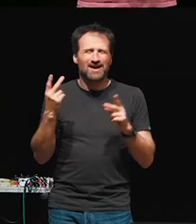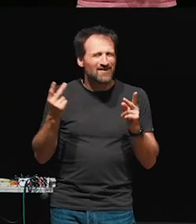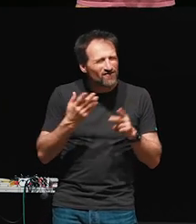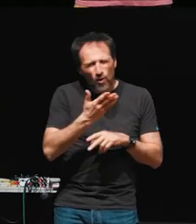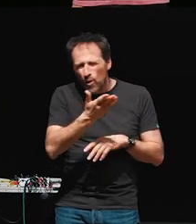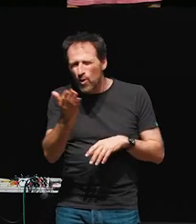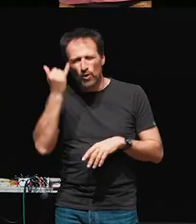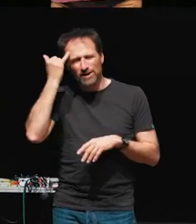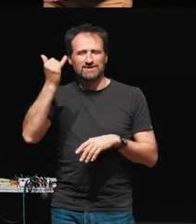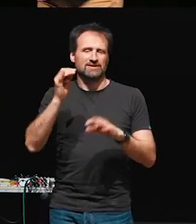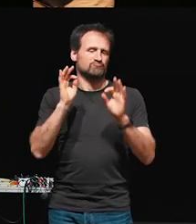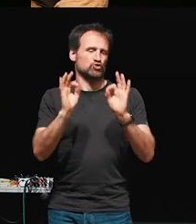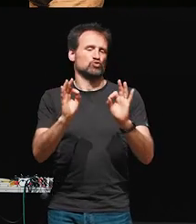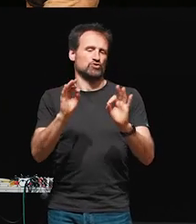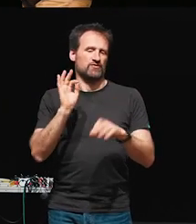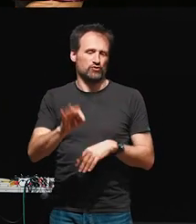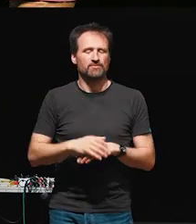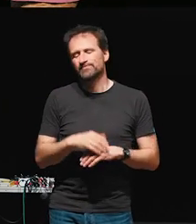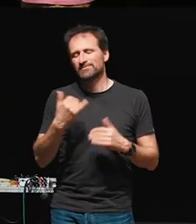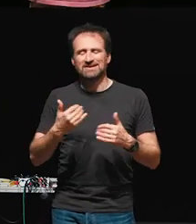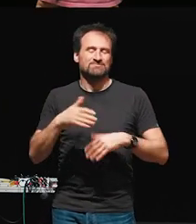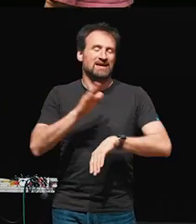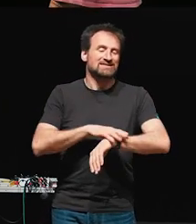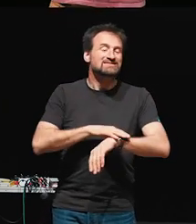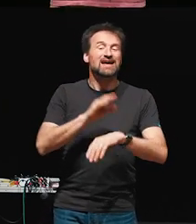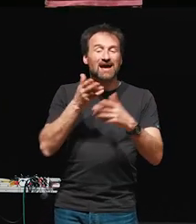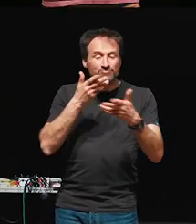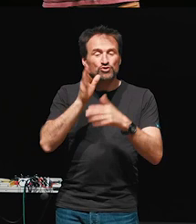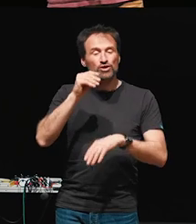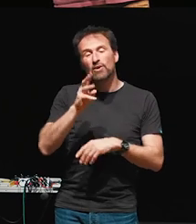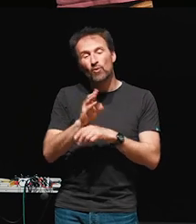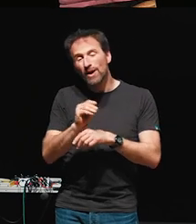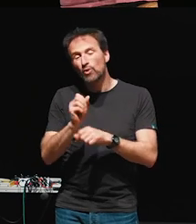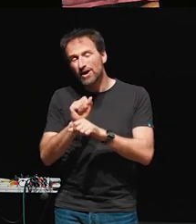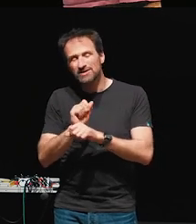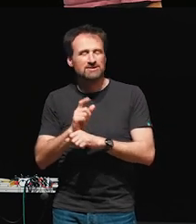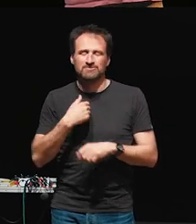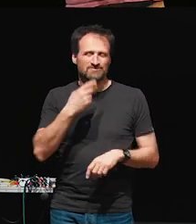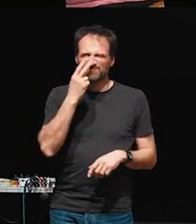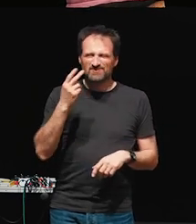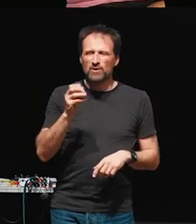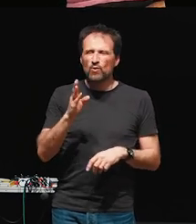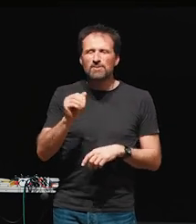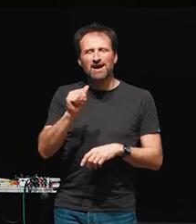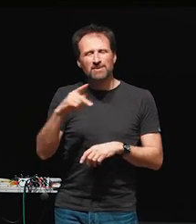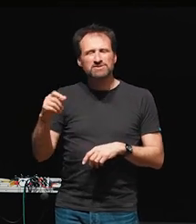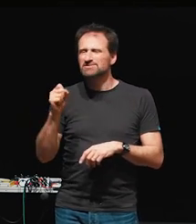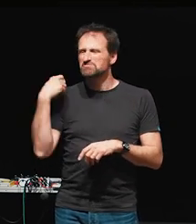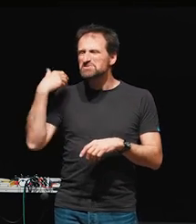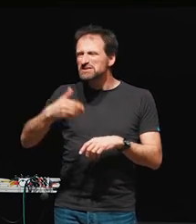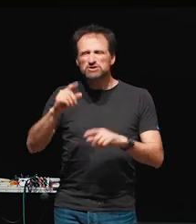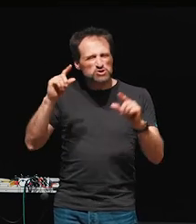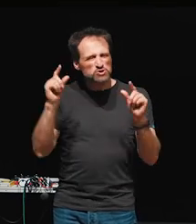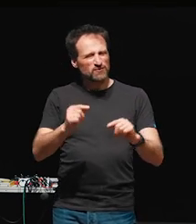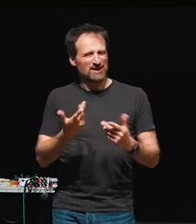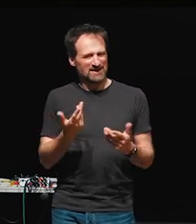So there's no better time, really, to get started with web workers than today. I do not see them nearly frequently enough, I think, in web apps. And so if you could apply some